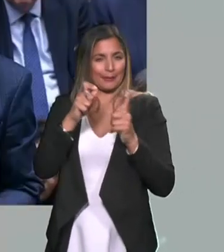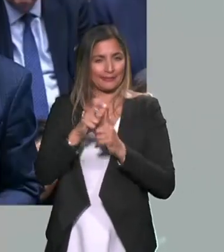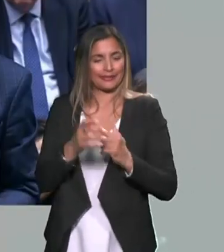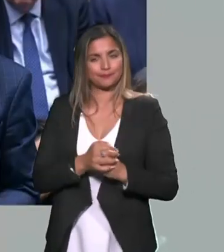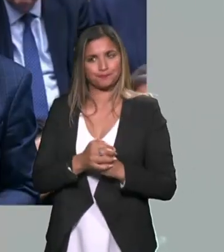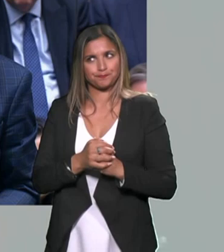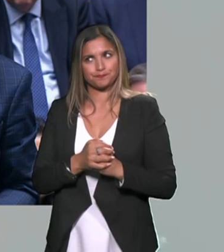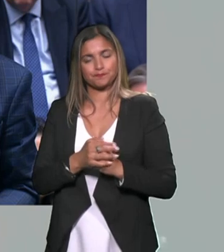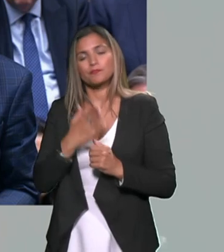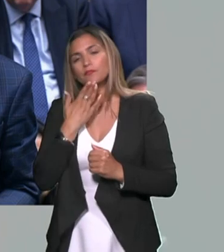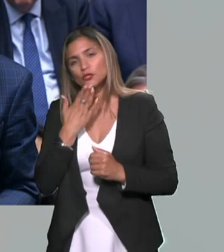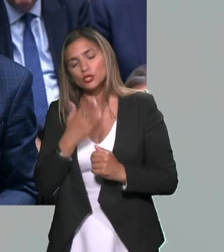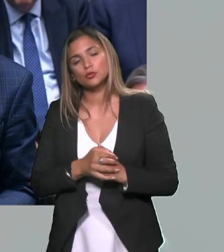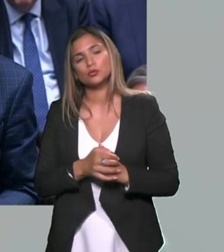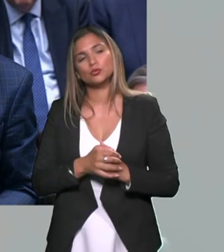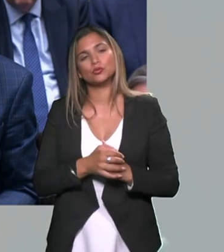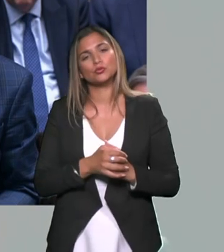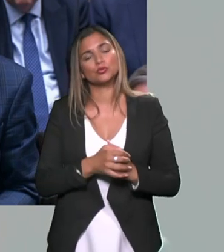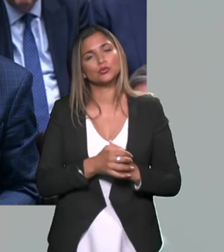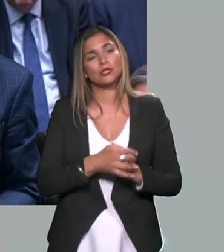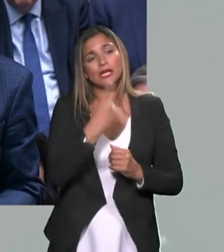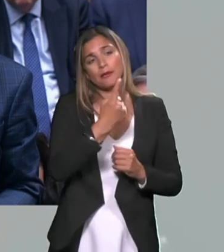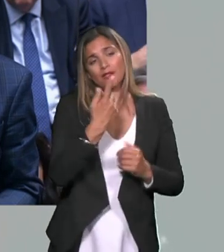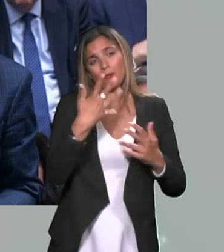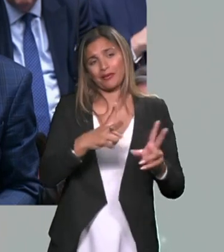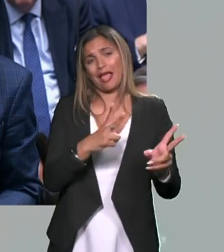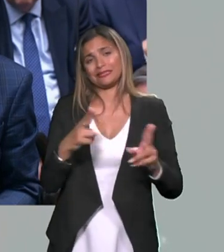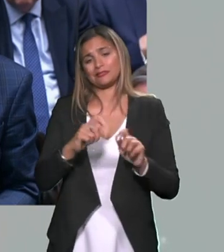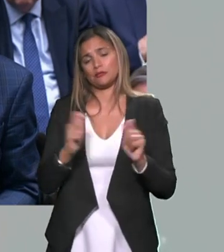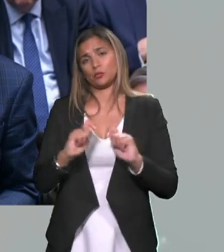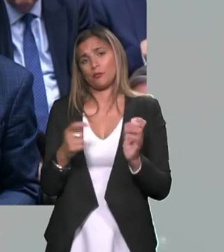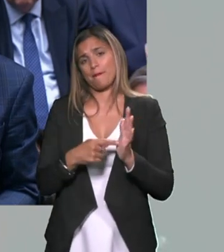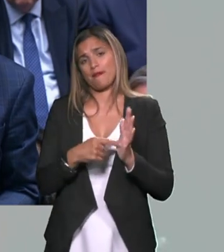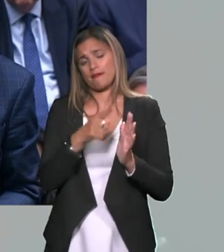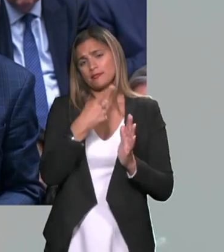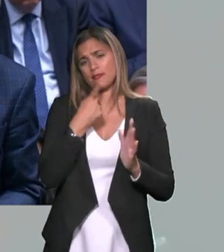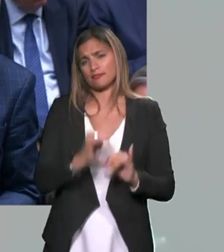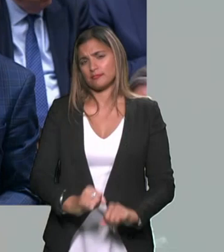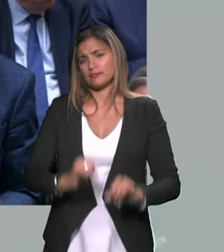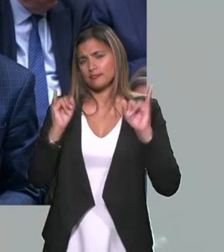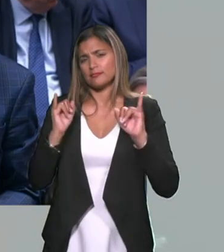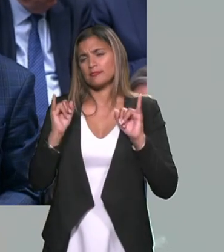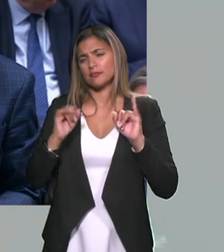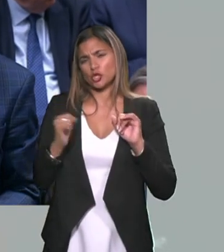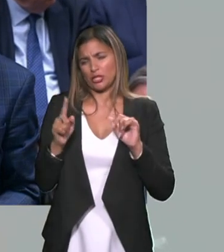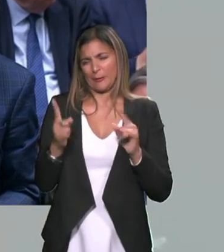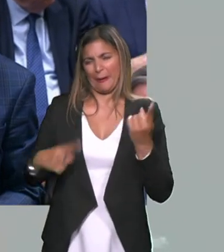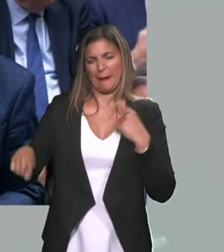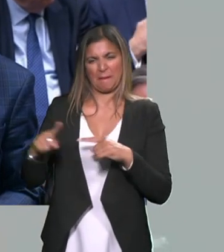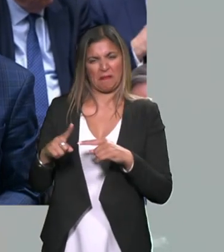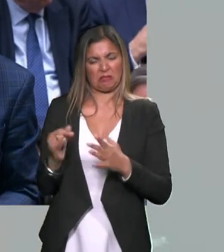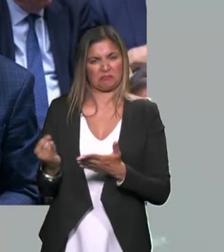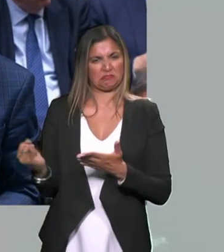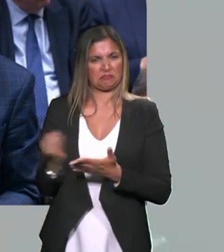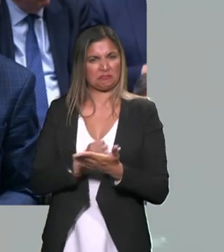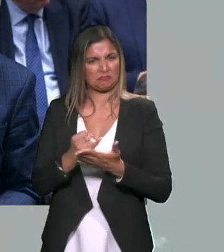published a poem about exterminating the Scotch, a verminous race. He previously stated that a pound spent in Croydon is of more value to the country than a pound spent